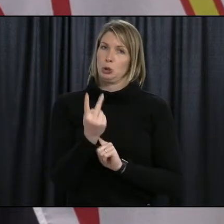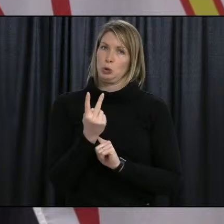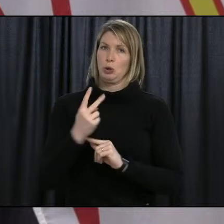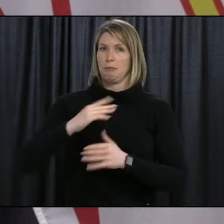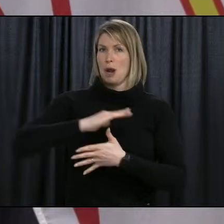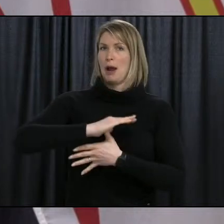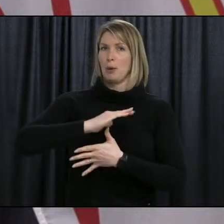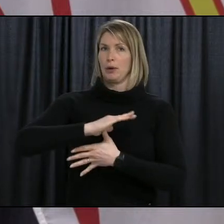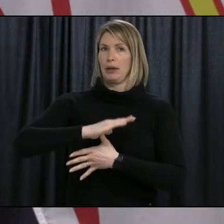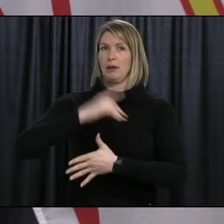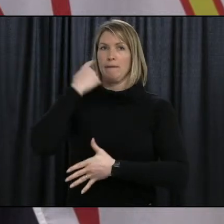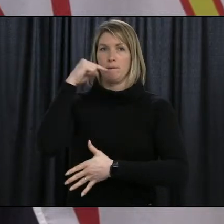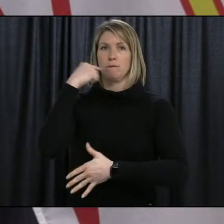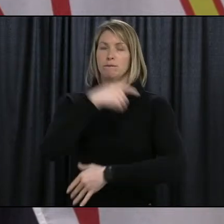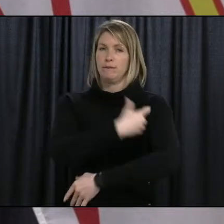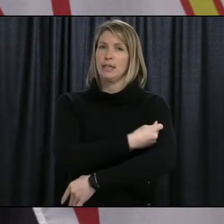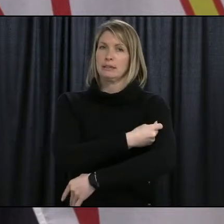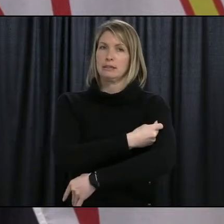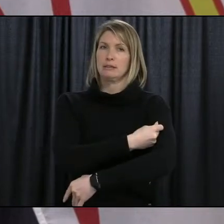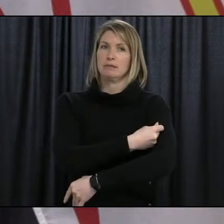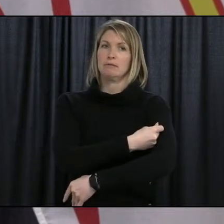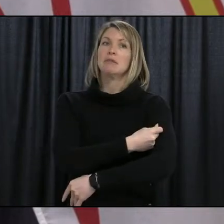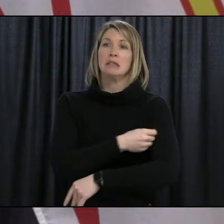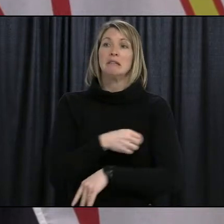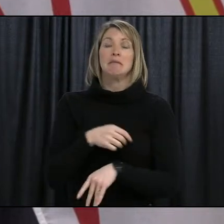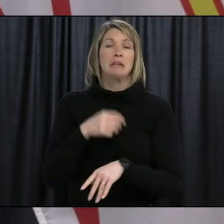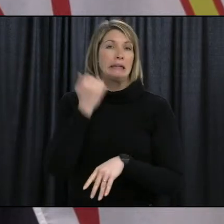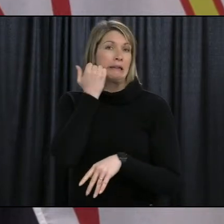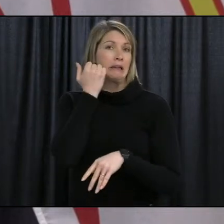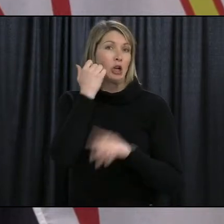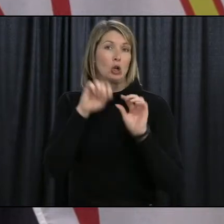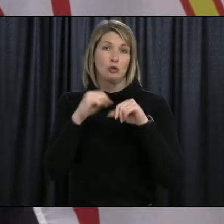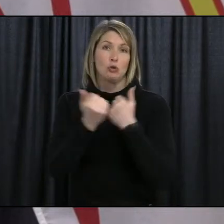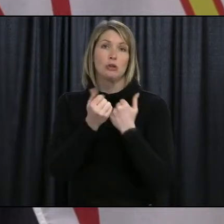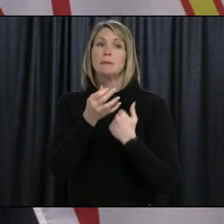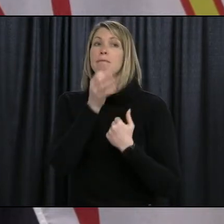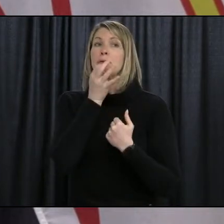when other healthcare providers are vaccinated.